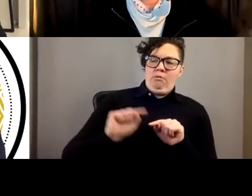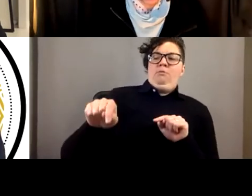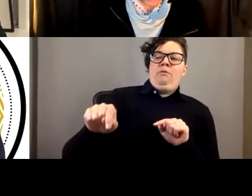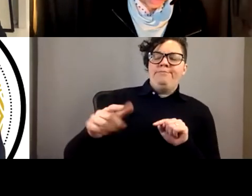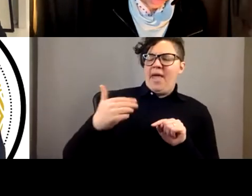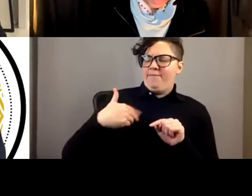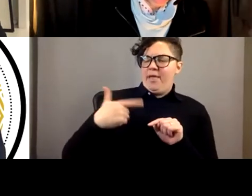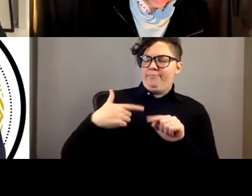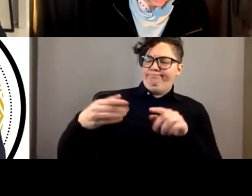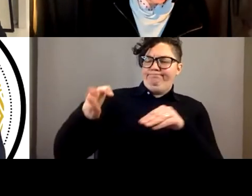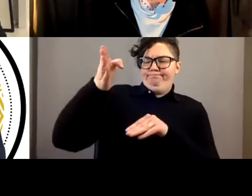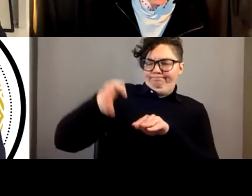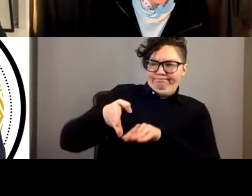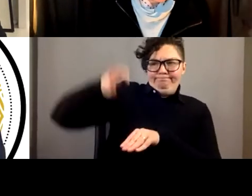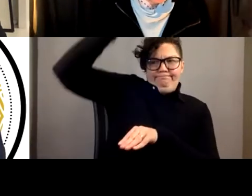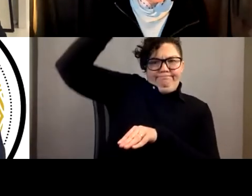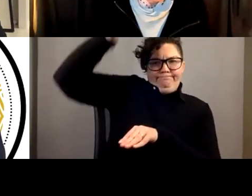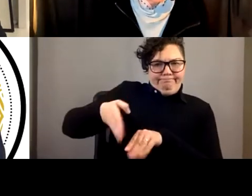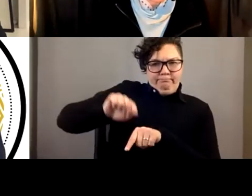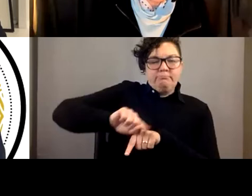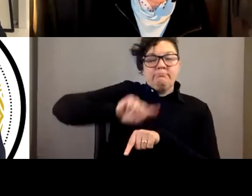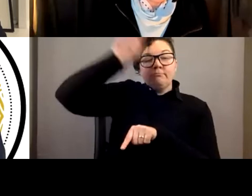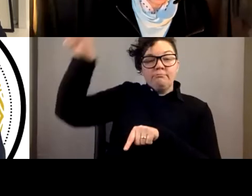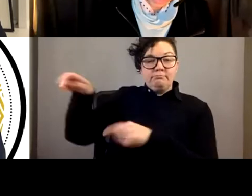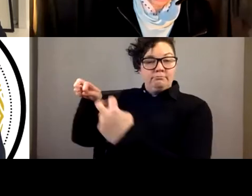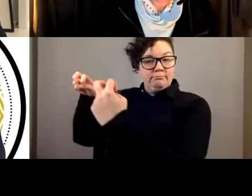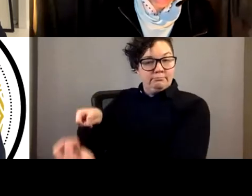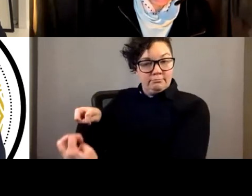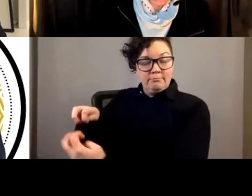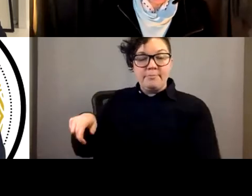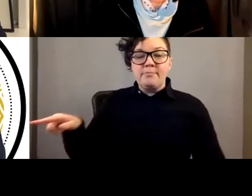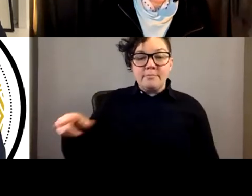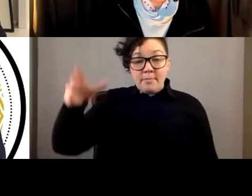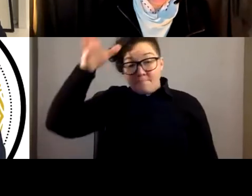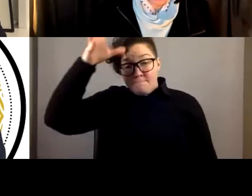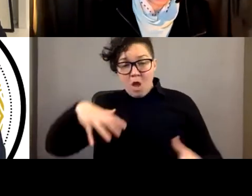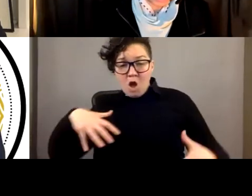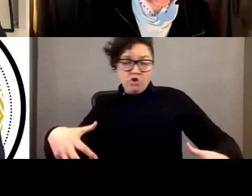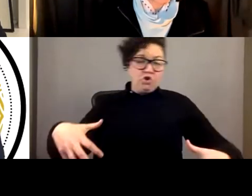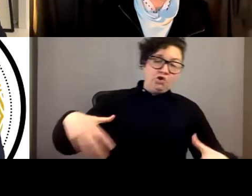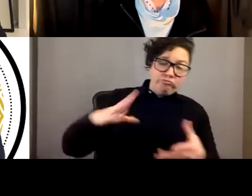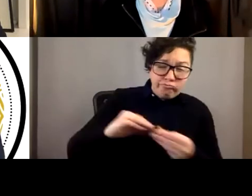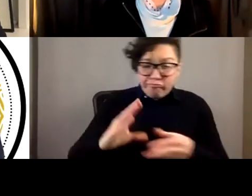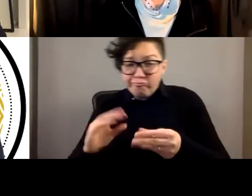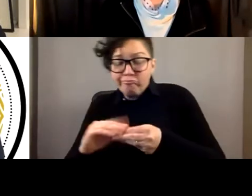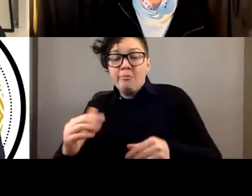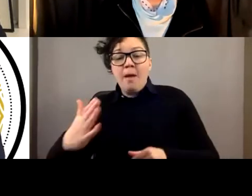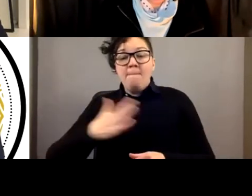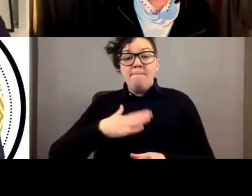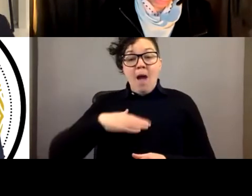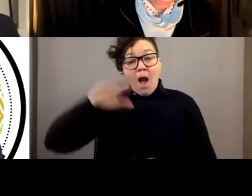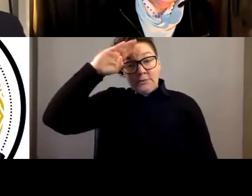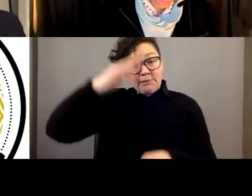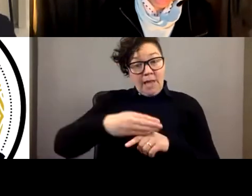diner divider. I was listening to a big jovial man talking about his son's wedding on a former cotton plantation in Charleston,